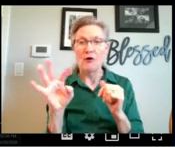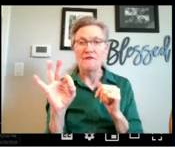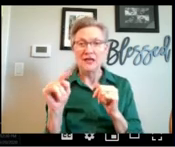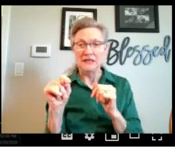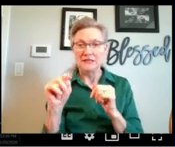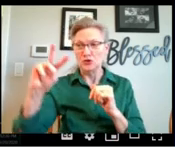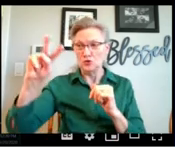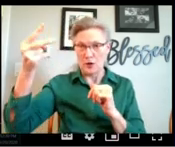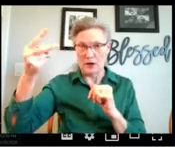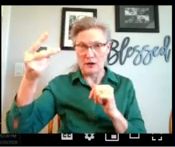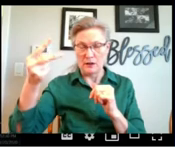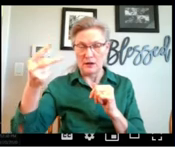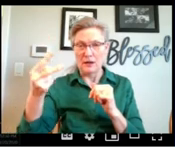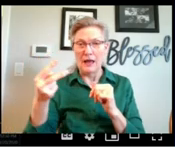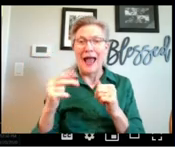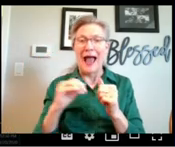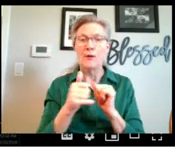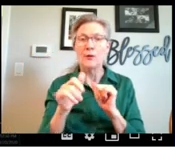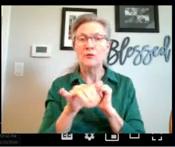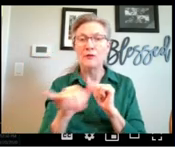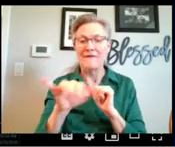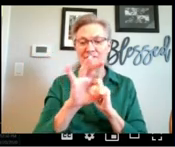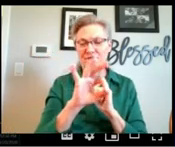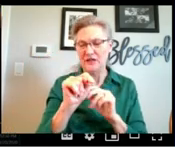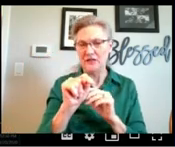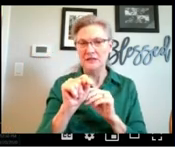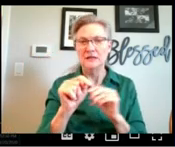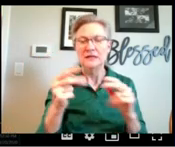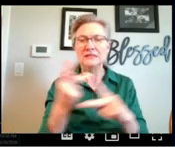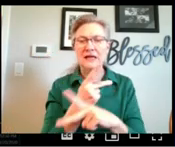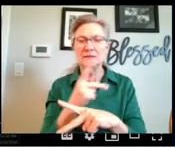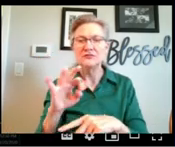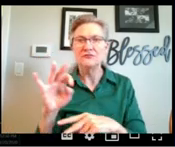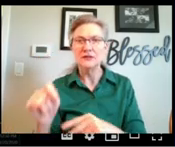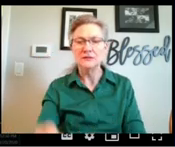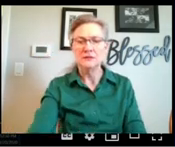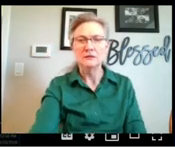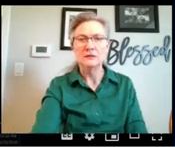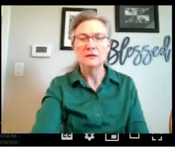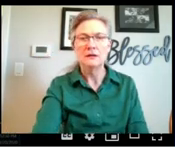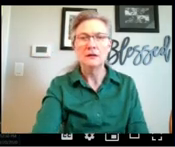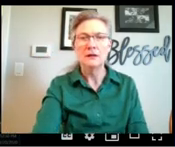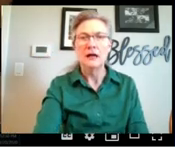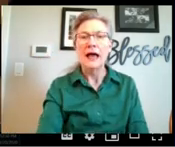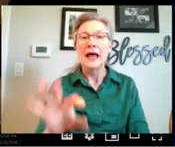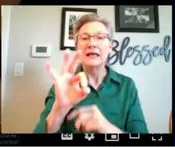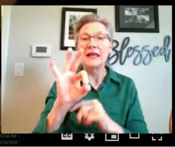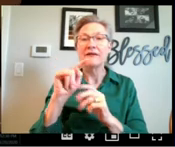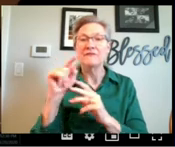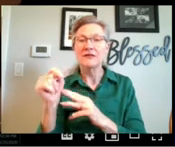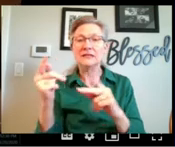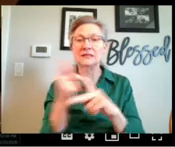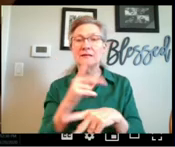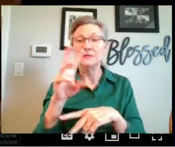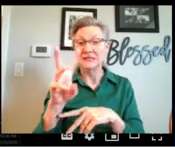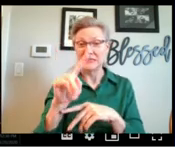squared. The way I get feet squared is feet times feet, right? So 9 feet times 6